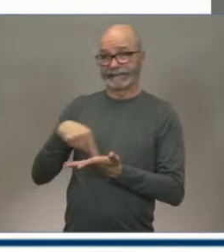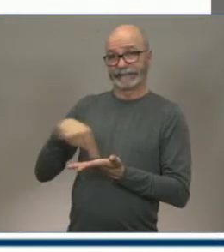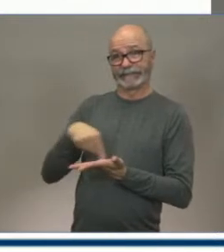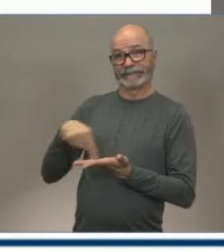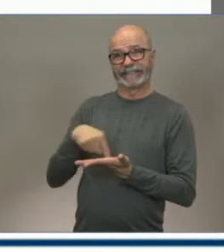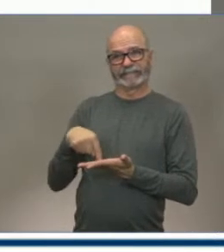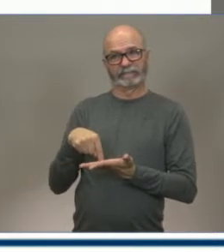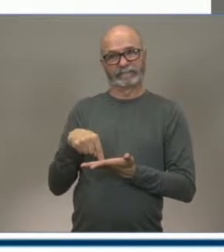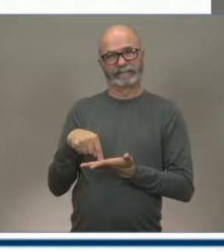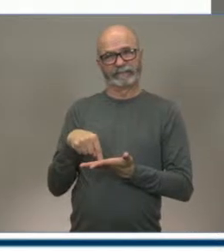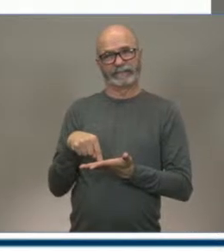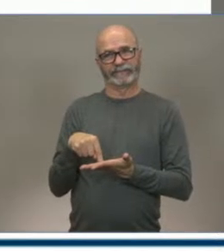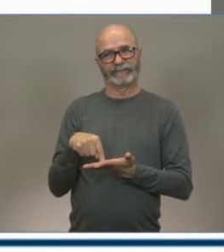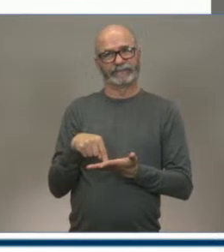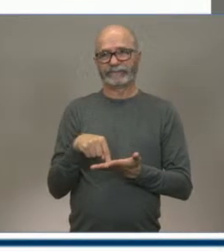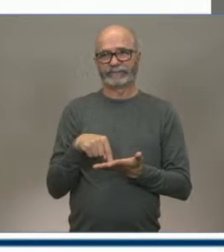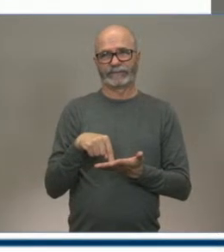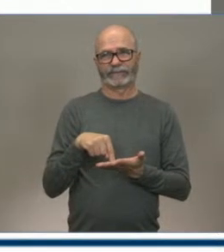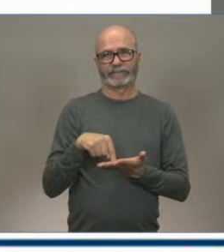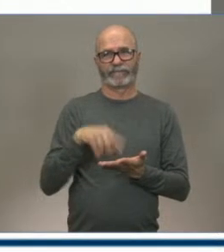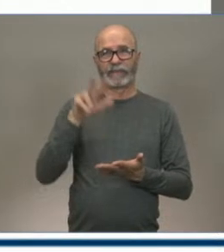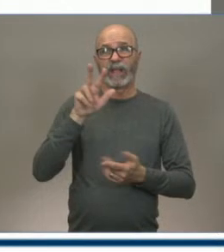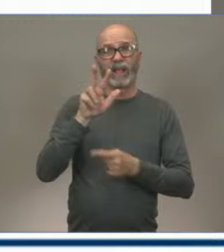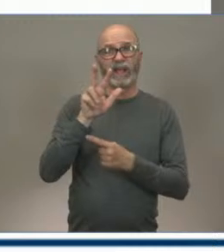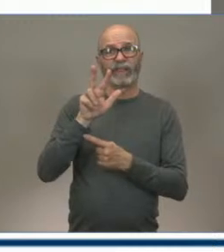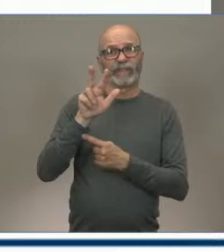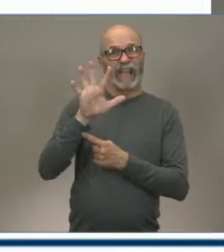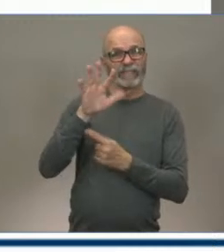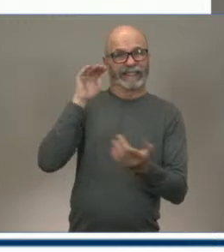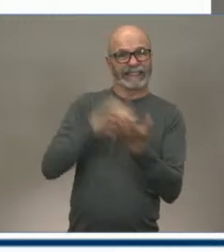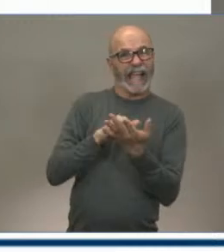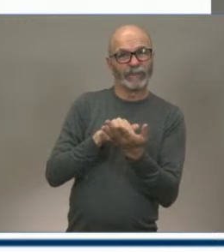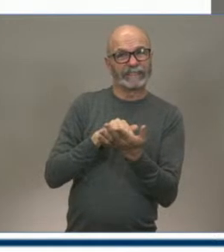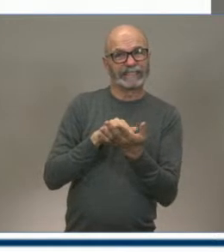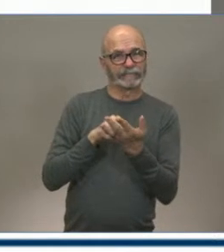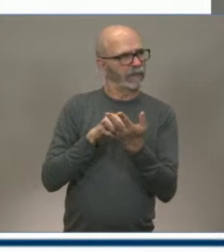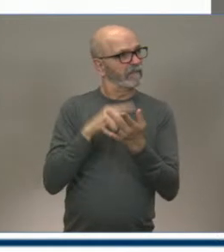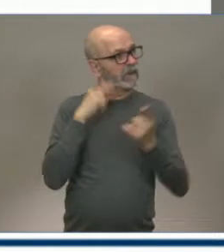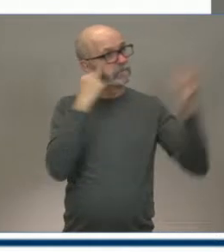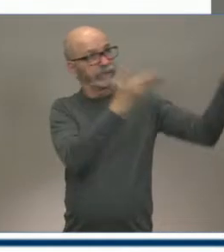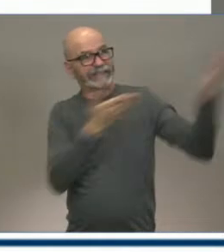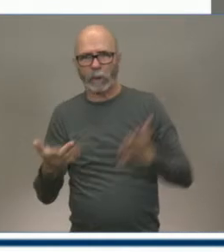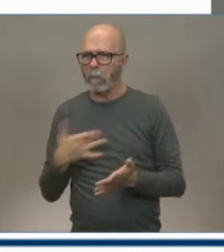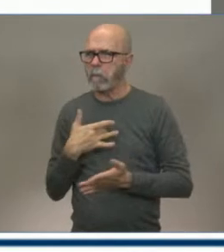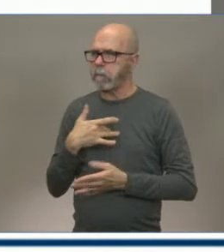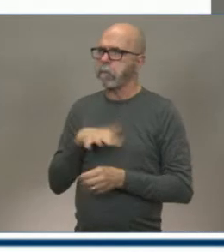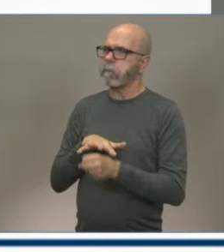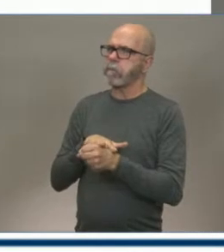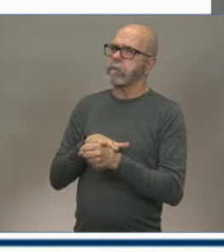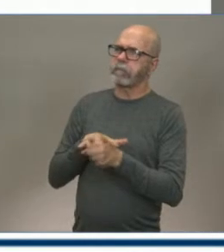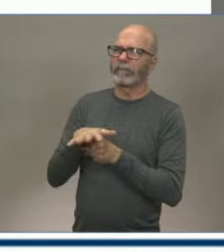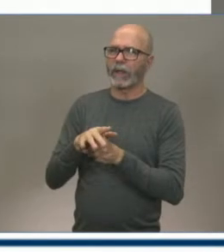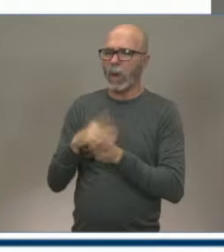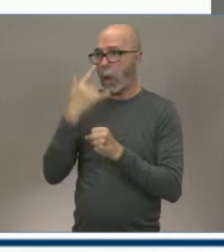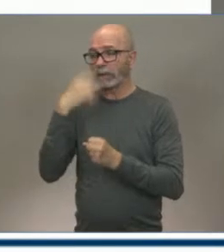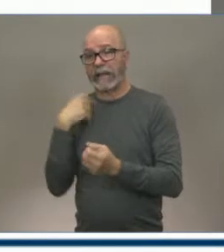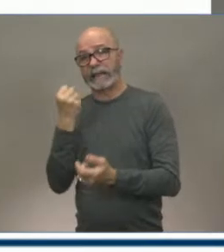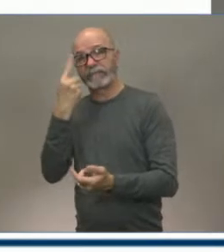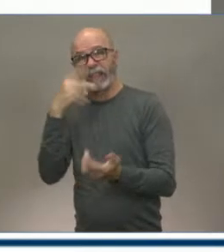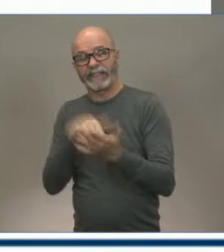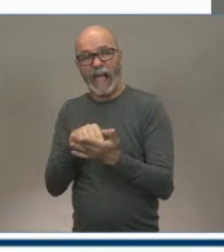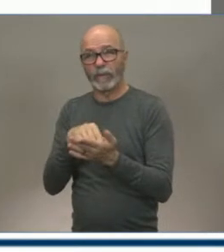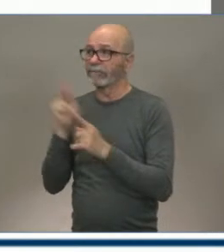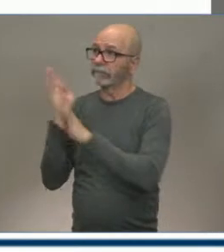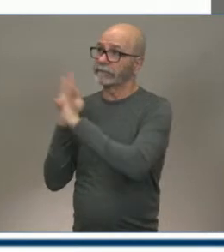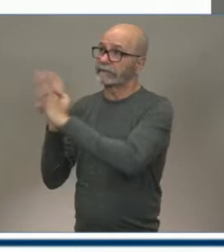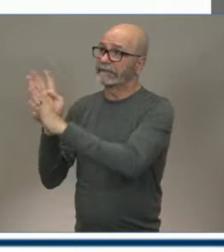immunize 11,500 Nova Scotians. I know there's a lot of interest out there in the COVID-19 vaccine in our